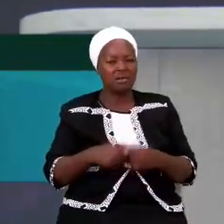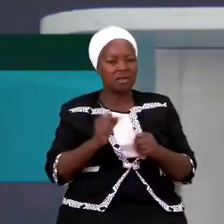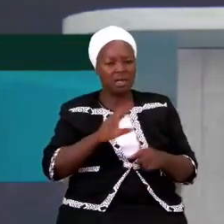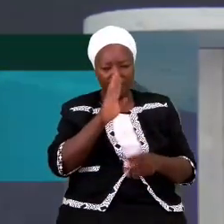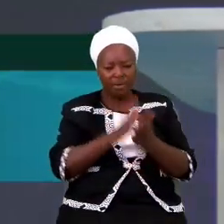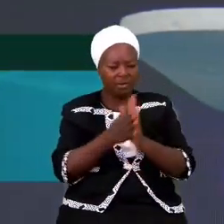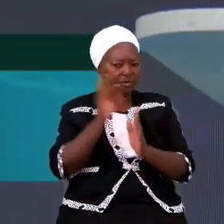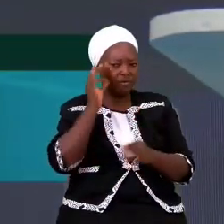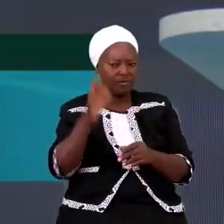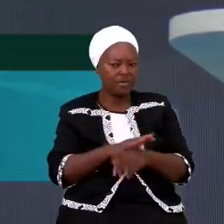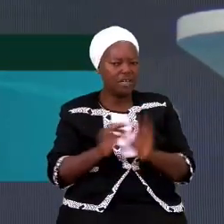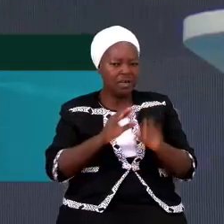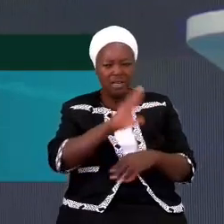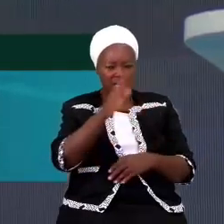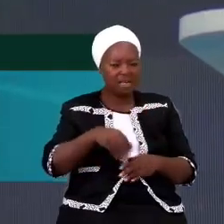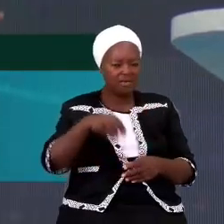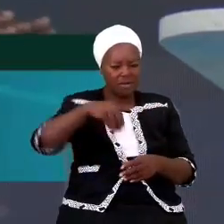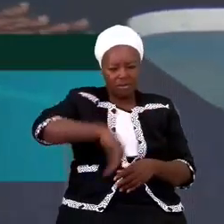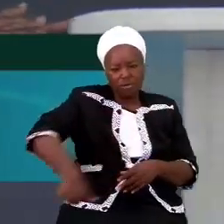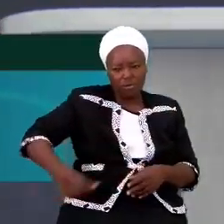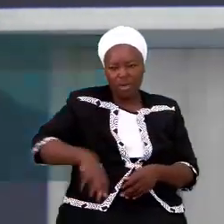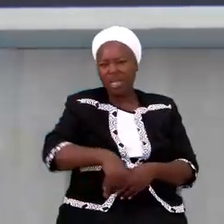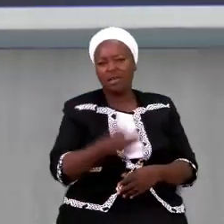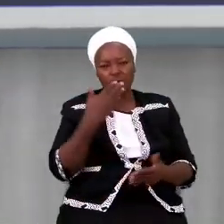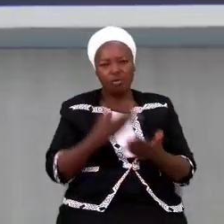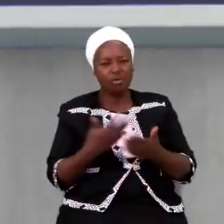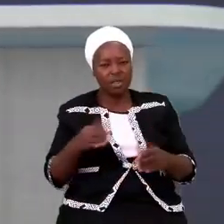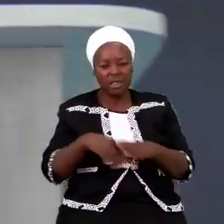I become fruitful? If I'm not thoughtful,